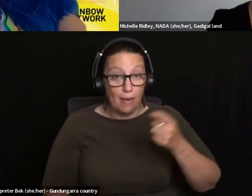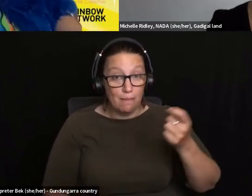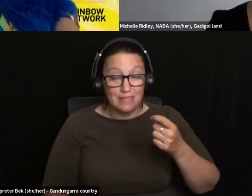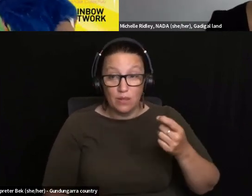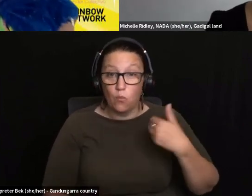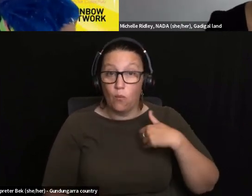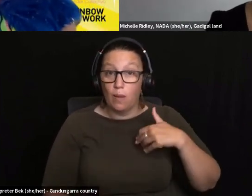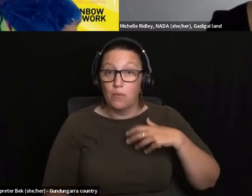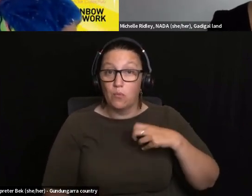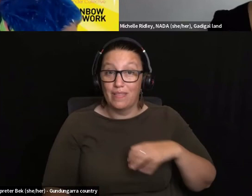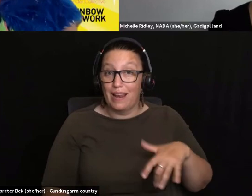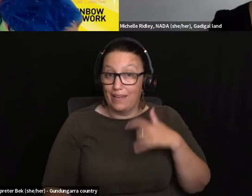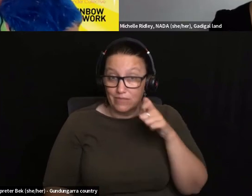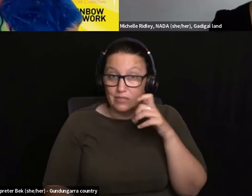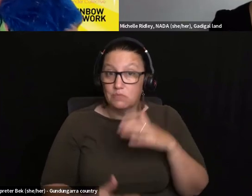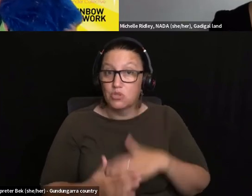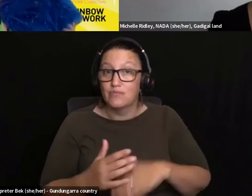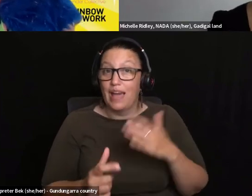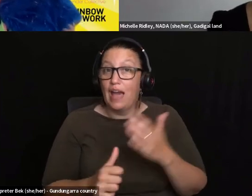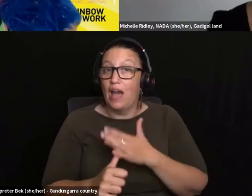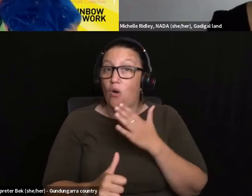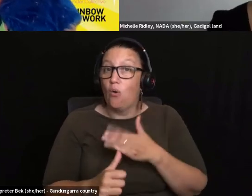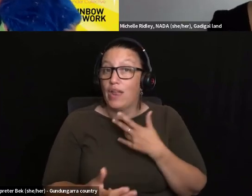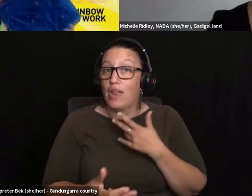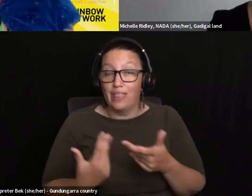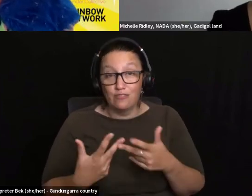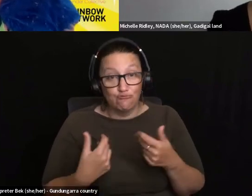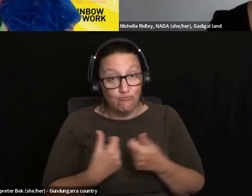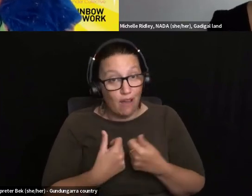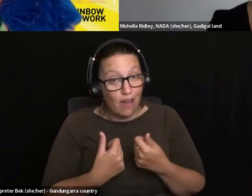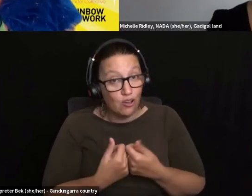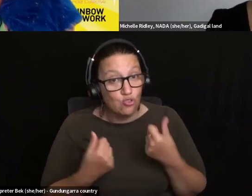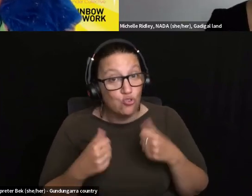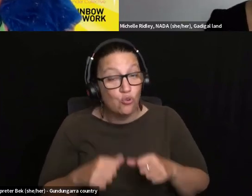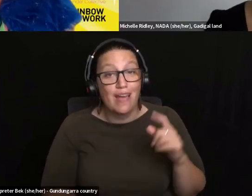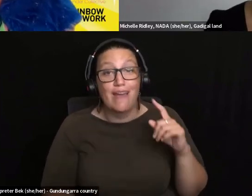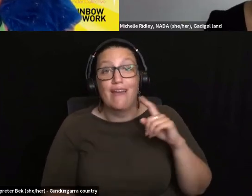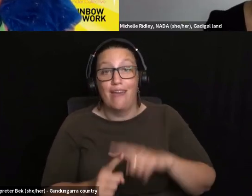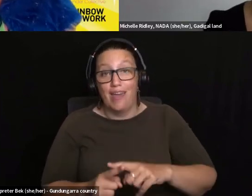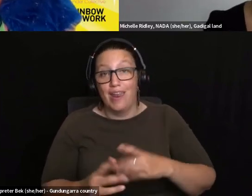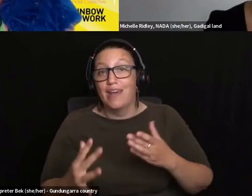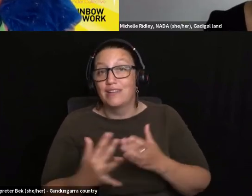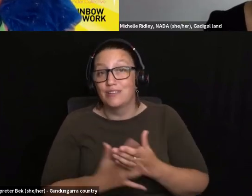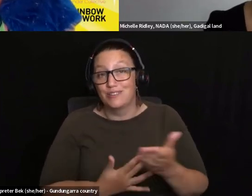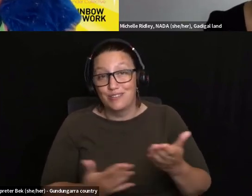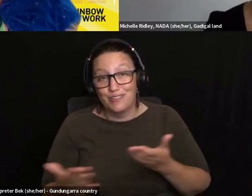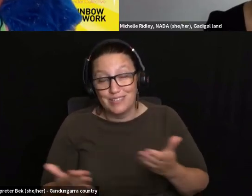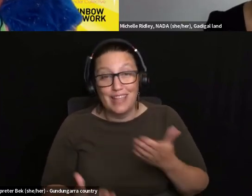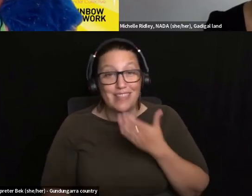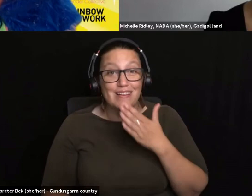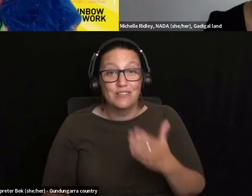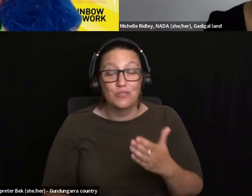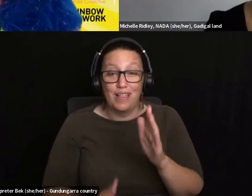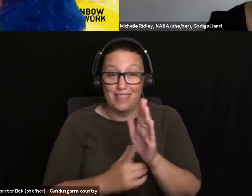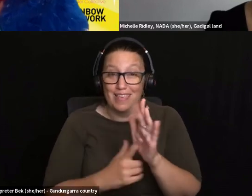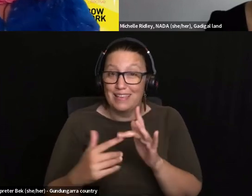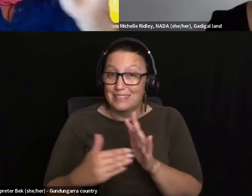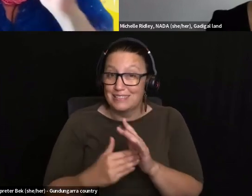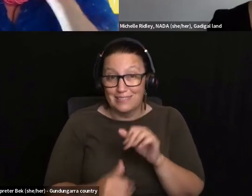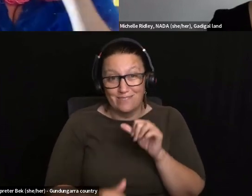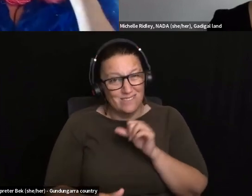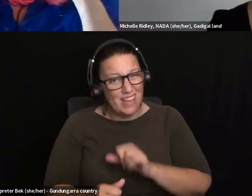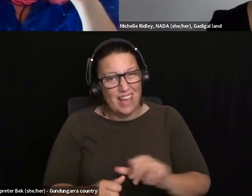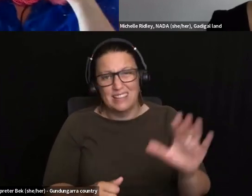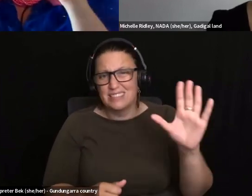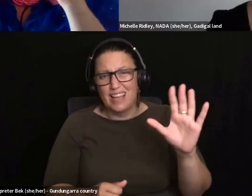with lived experiences of alcohol and other drug use and accessing services. And thanks to Liz for her